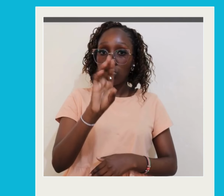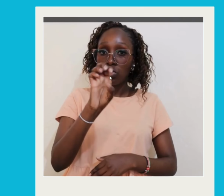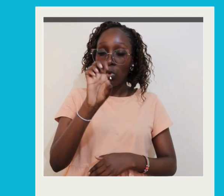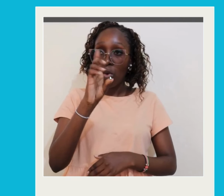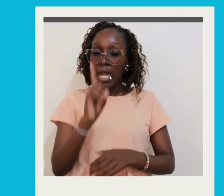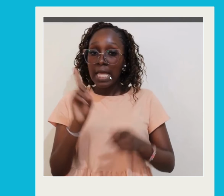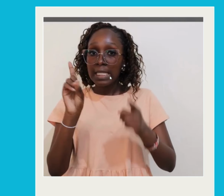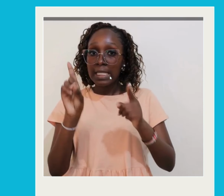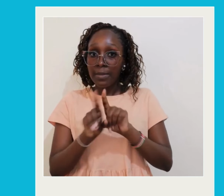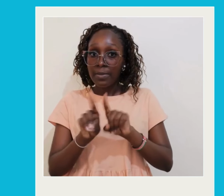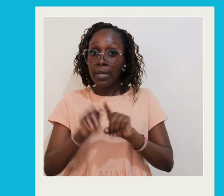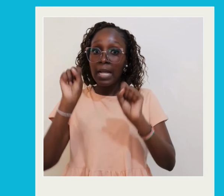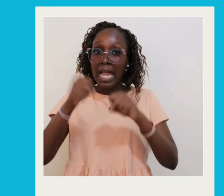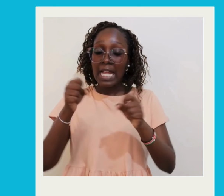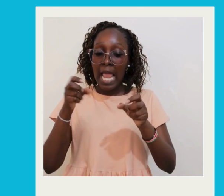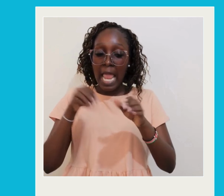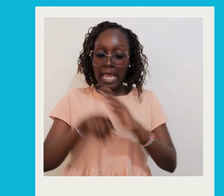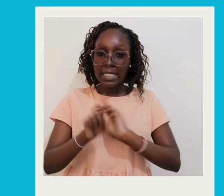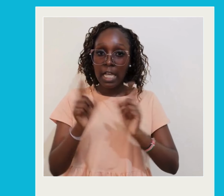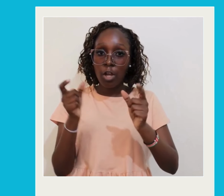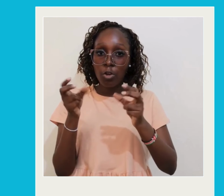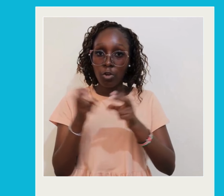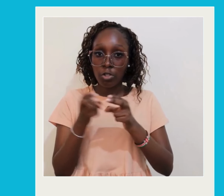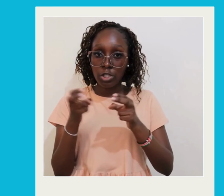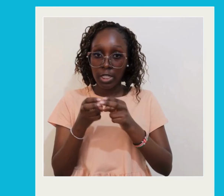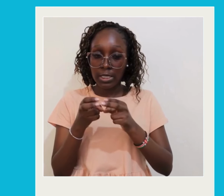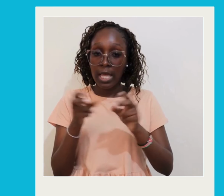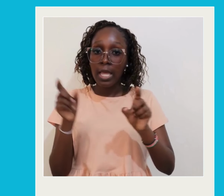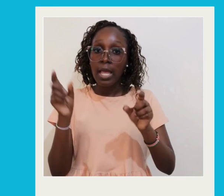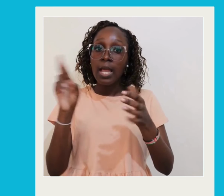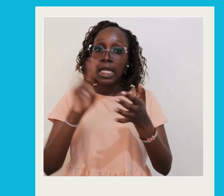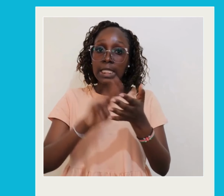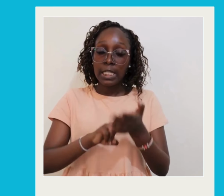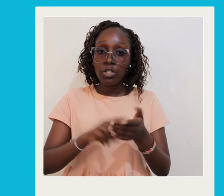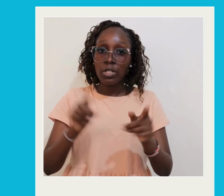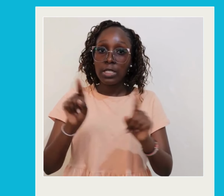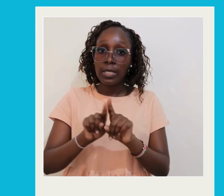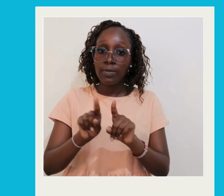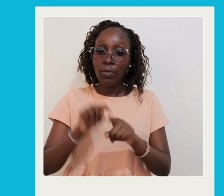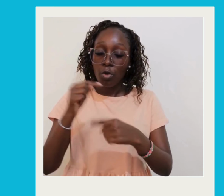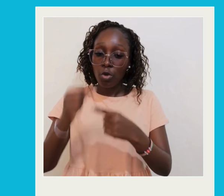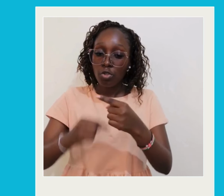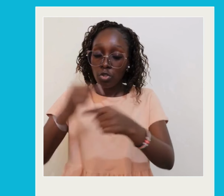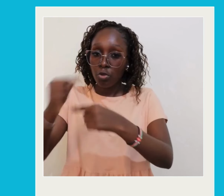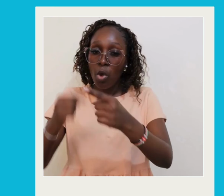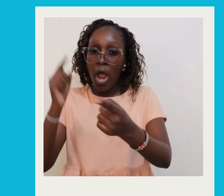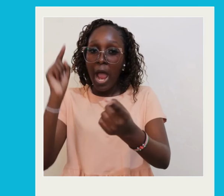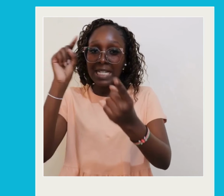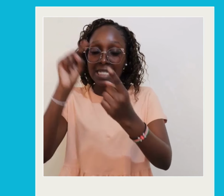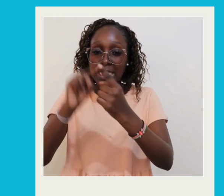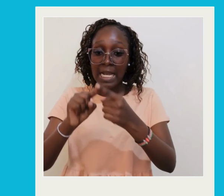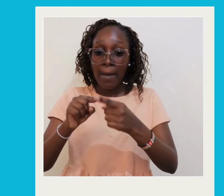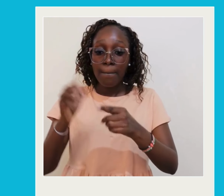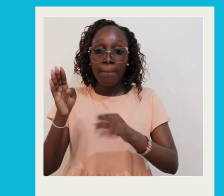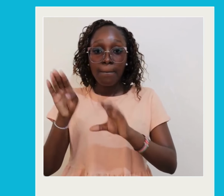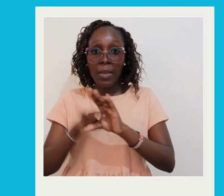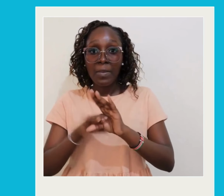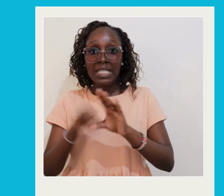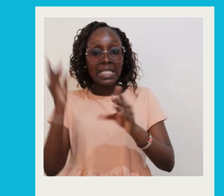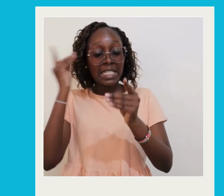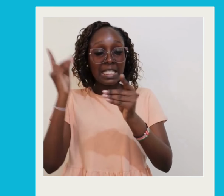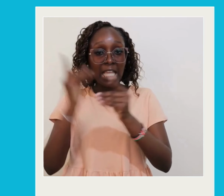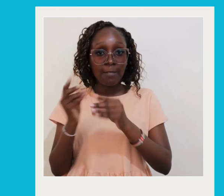to own property, and to enter lawful contracts. The registration is also valid